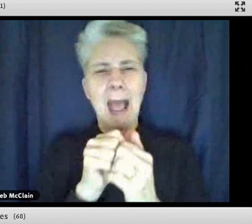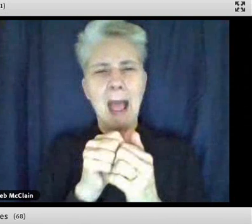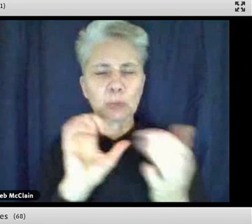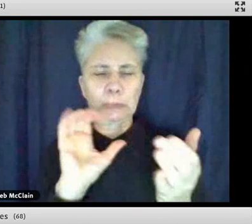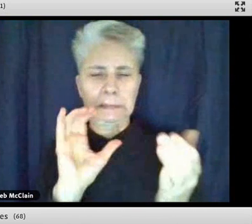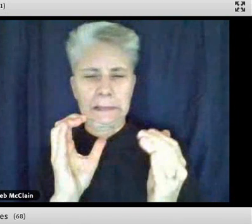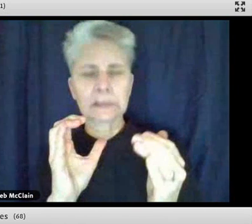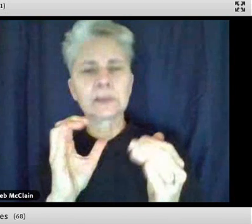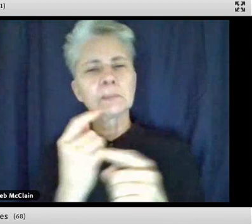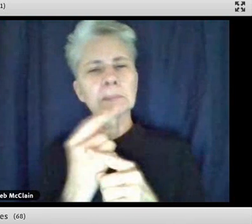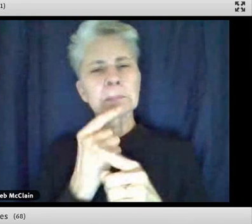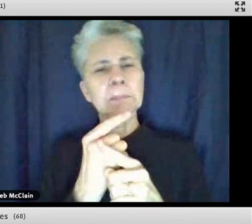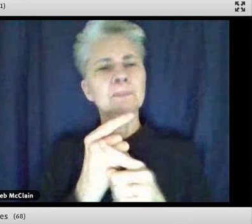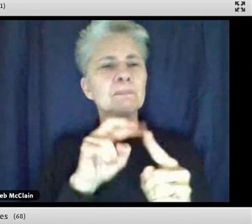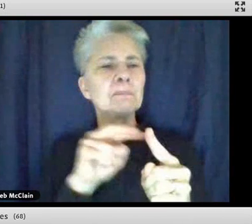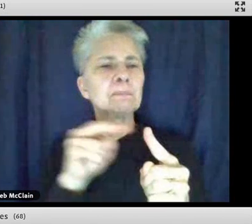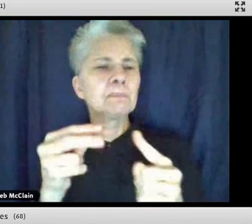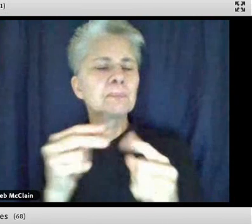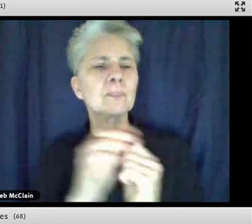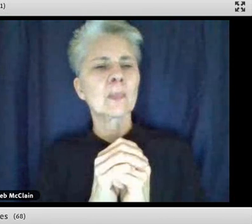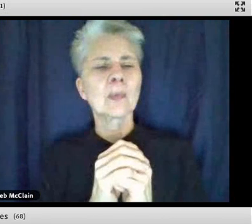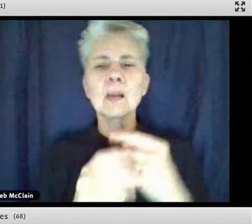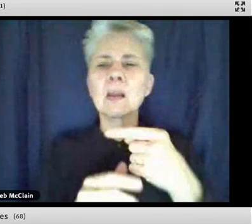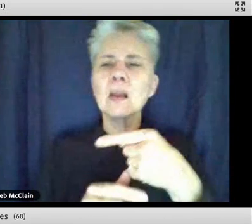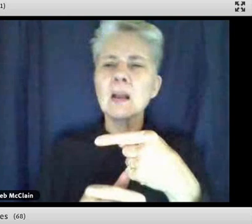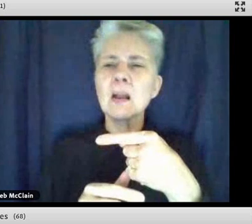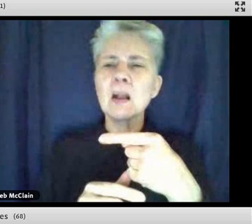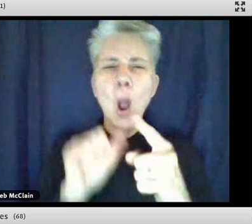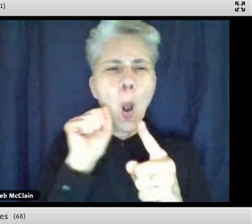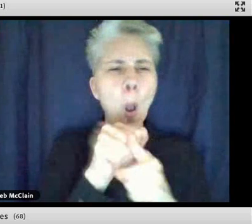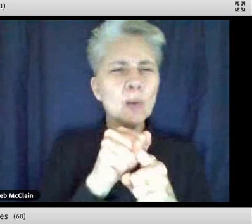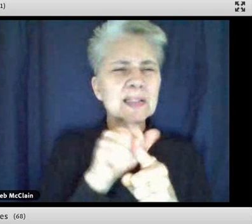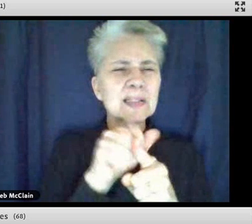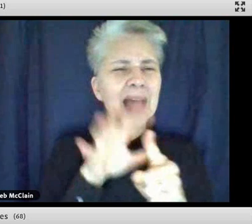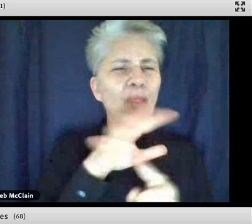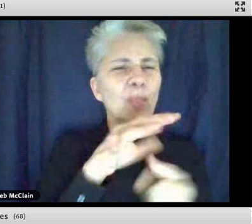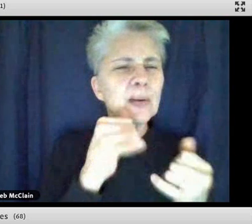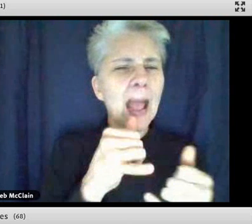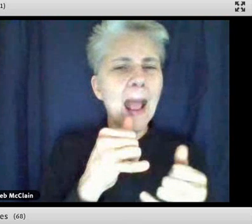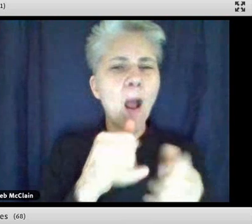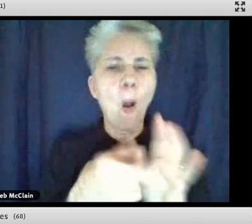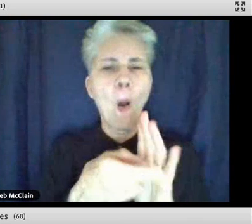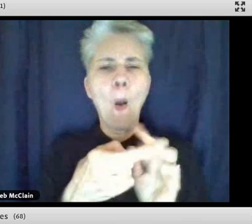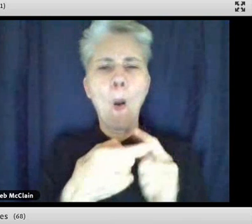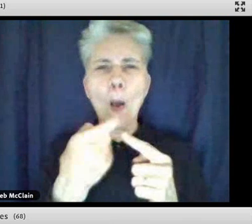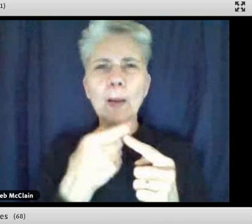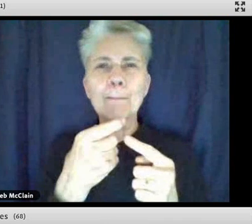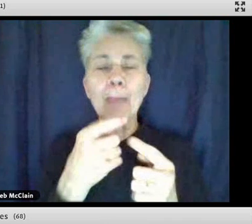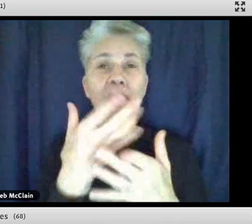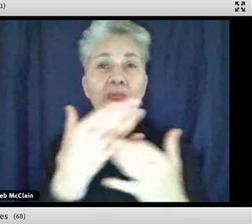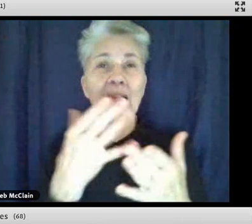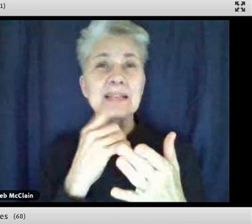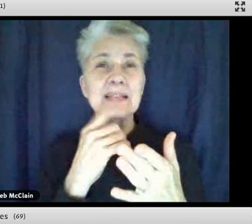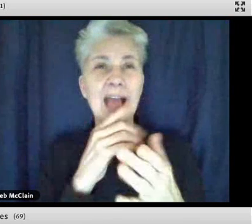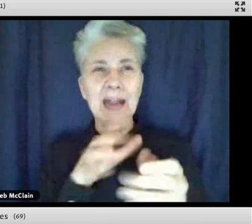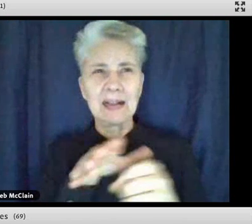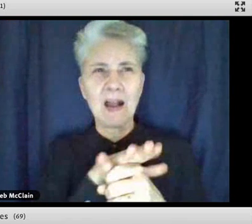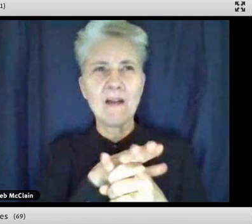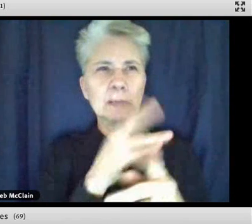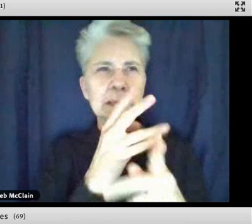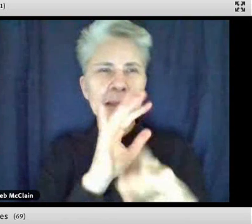perspective. What hoaxes exist right now? There's some automated sites that are fantastic that cover some of the major hoaxes